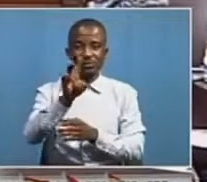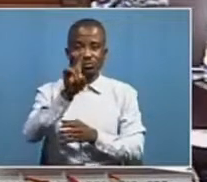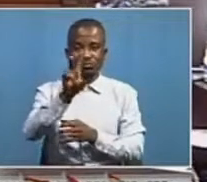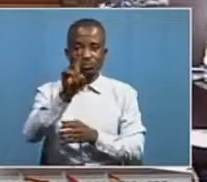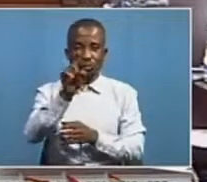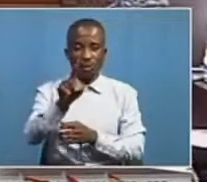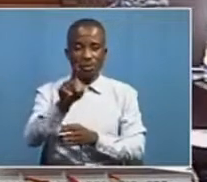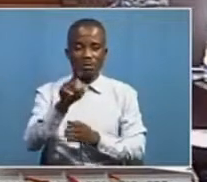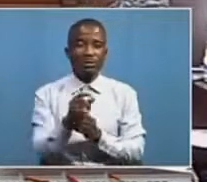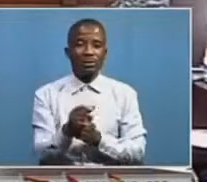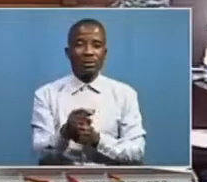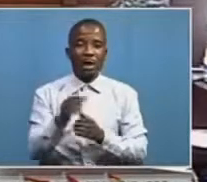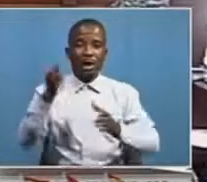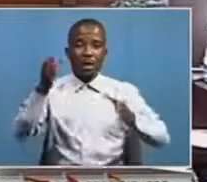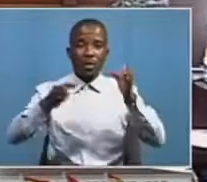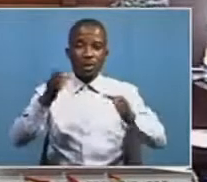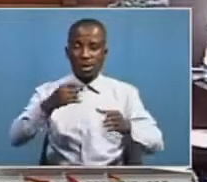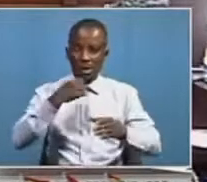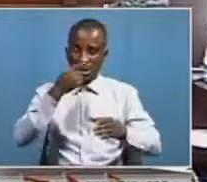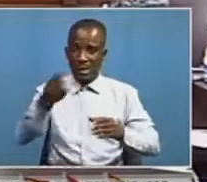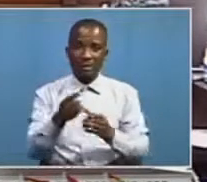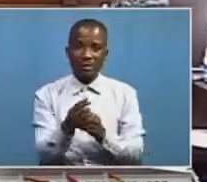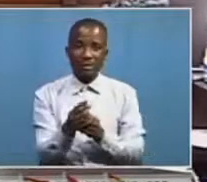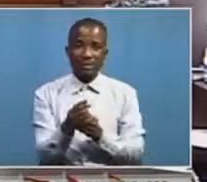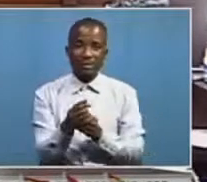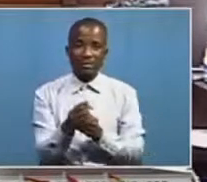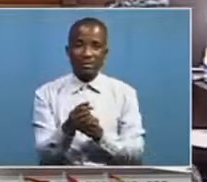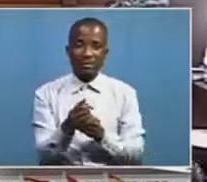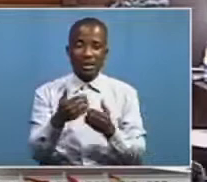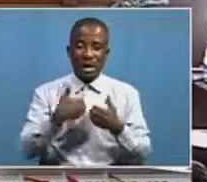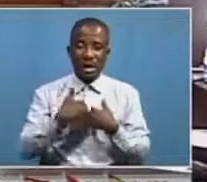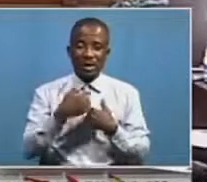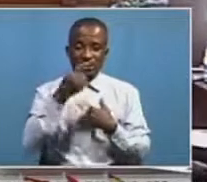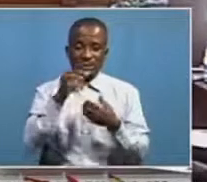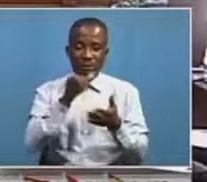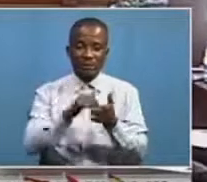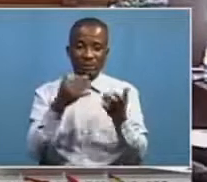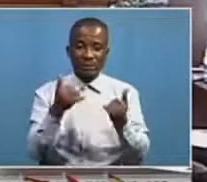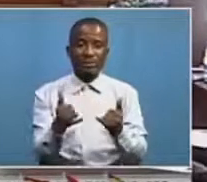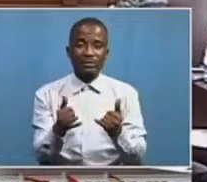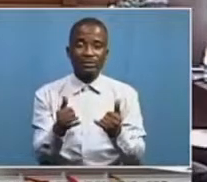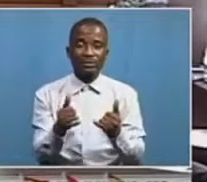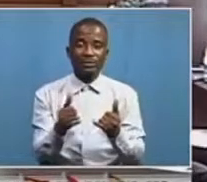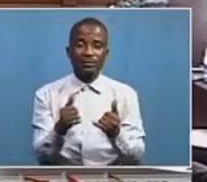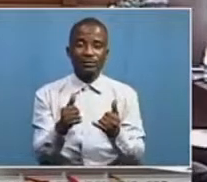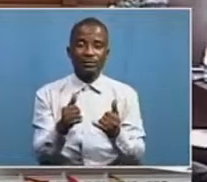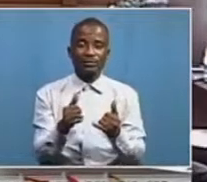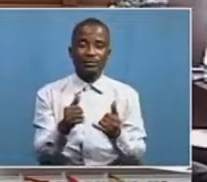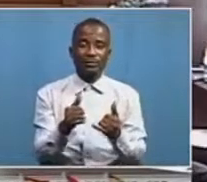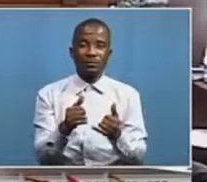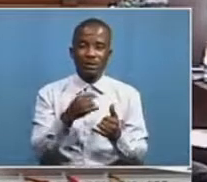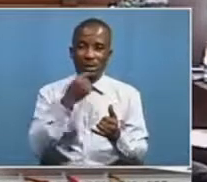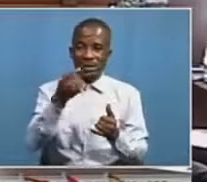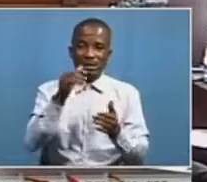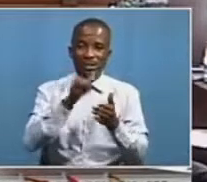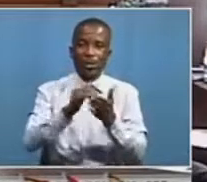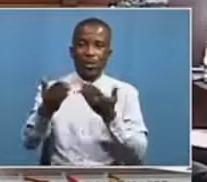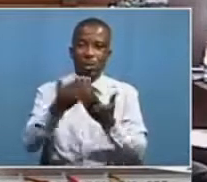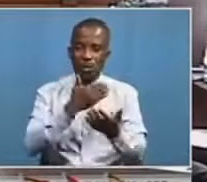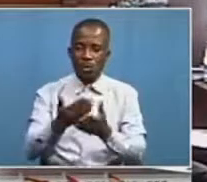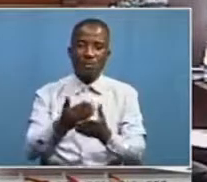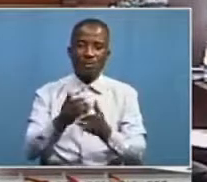721-733, where this court, speaking through being in JSC, had this to say, quote, it must be pointed out that in every civil